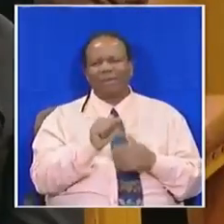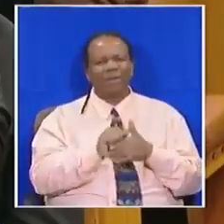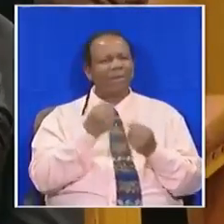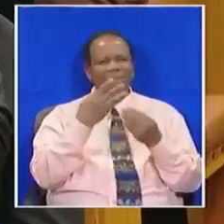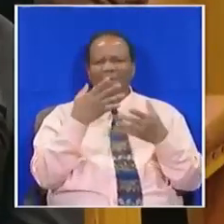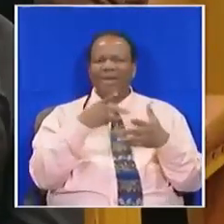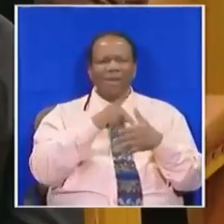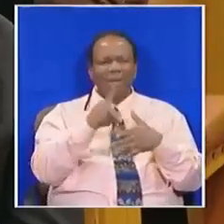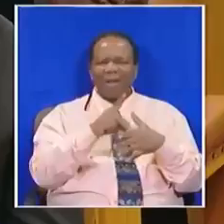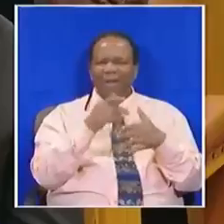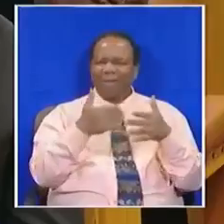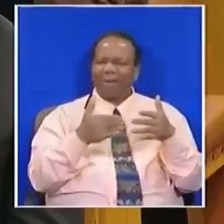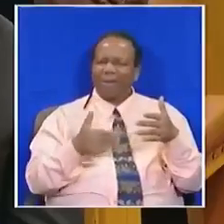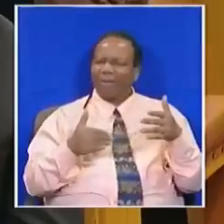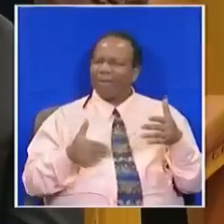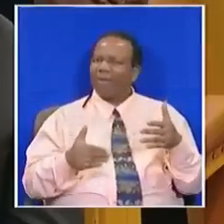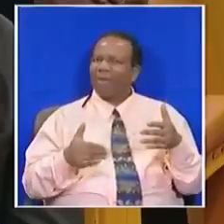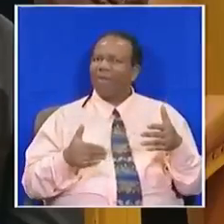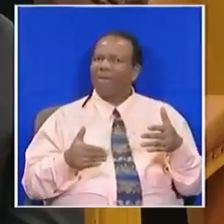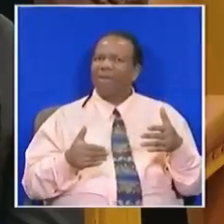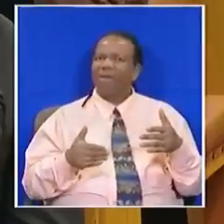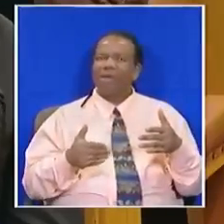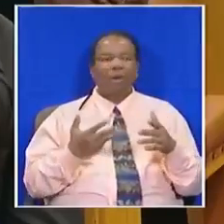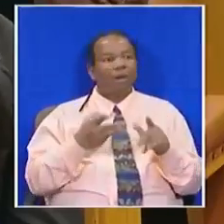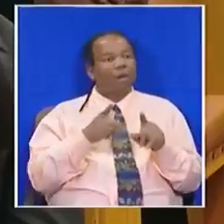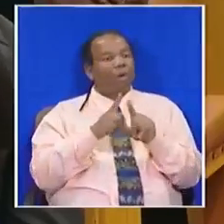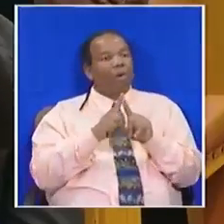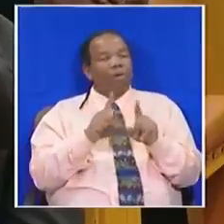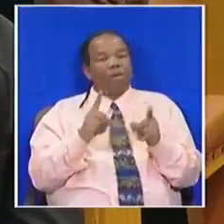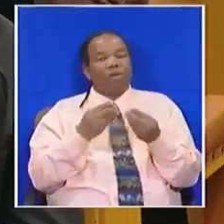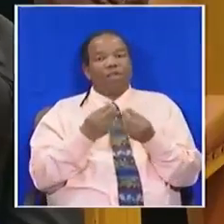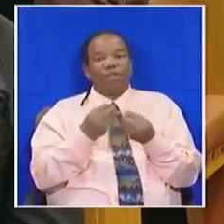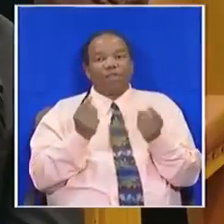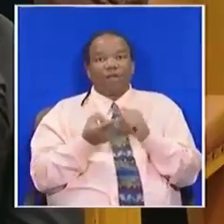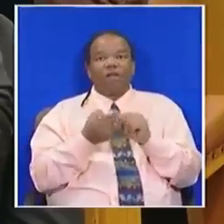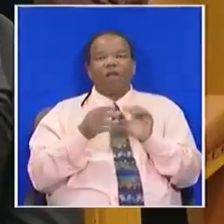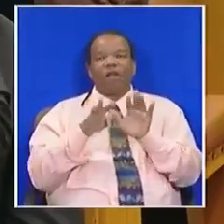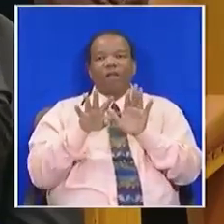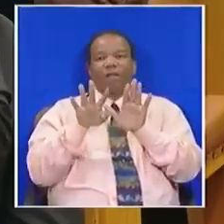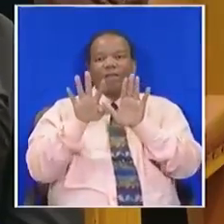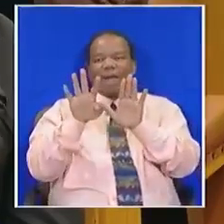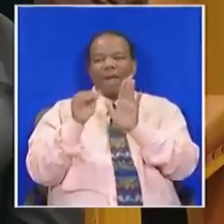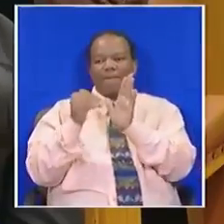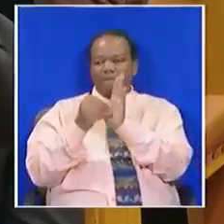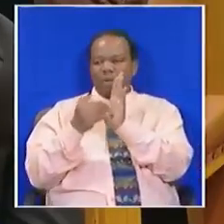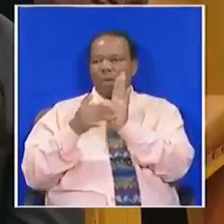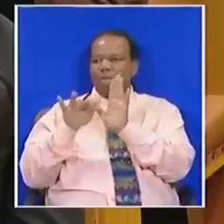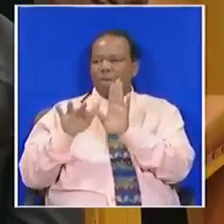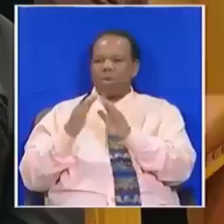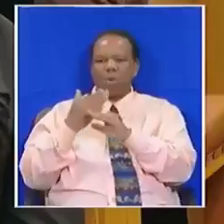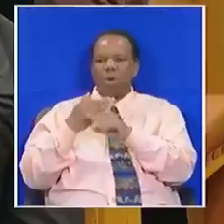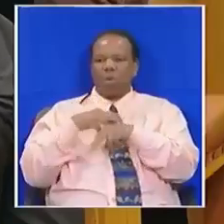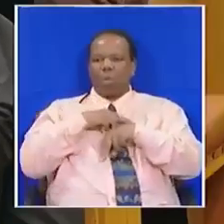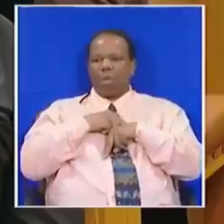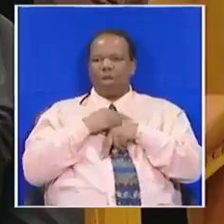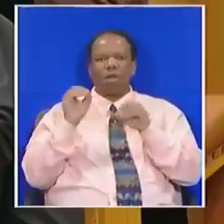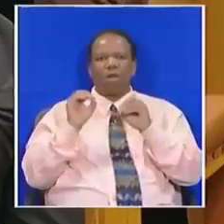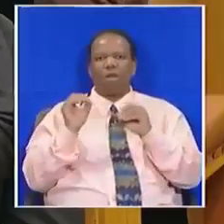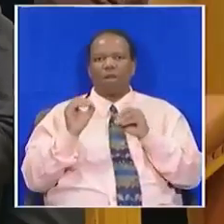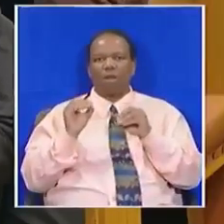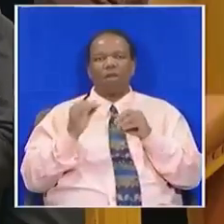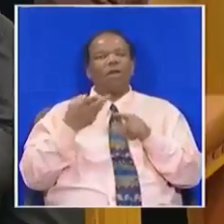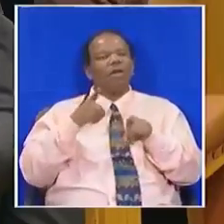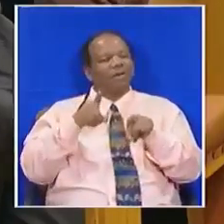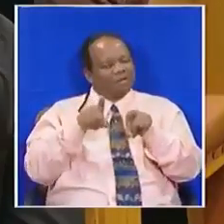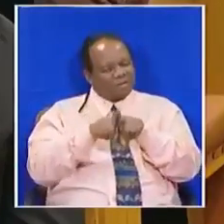plans, what certainly doesn't change is the fact that 9 million of our people are unemployed. What has also become very clear is that